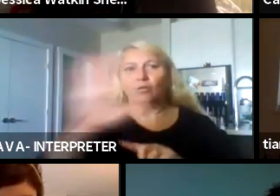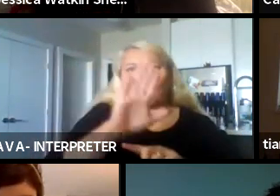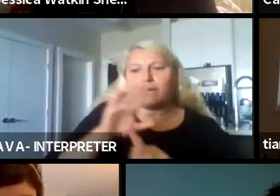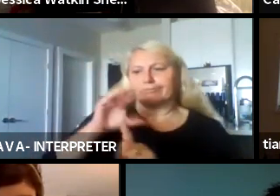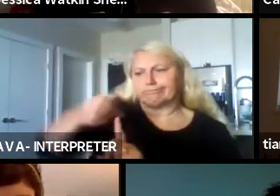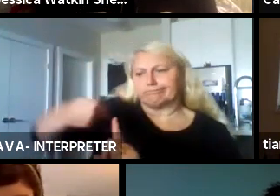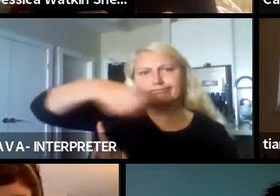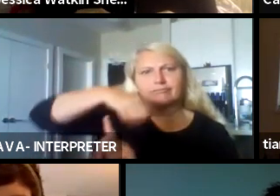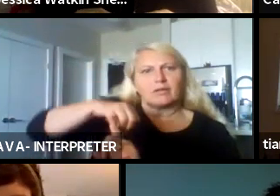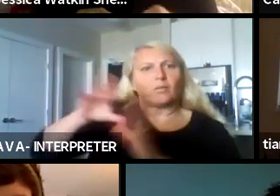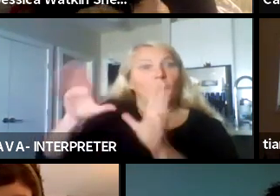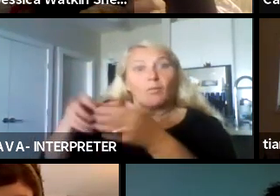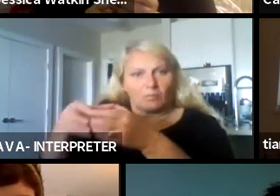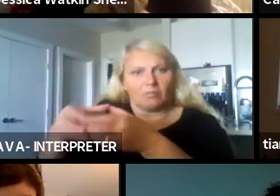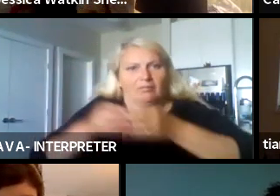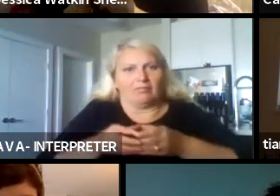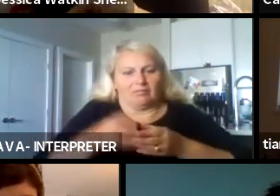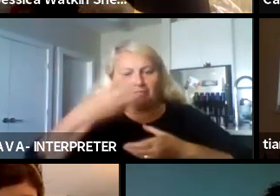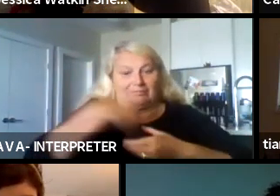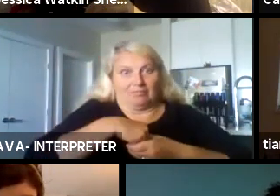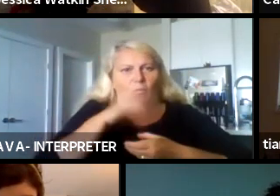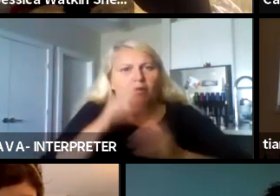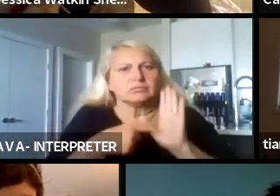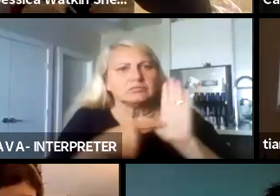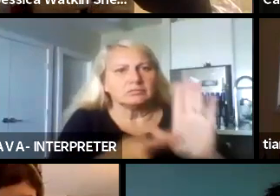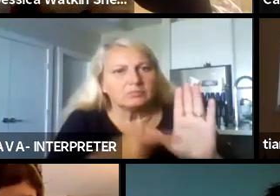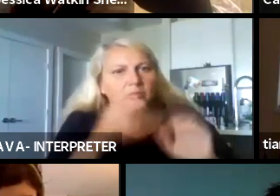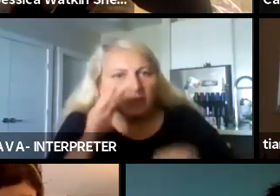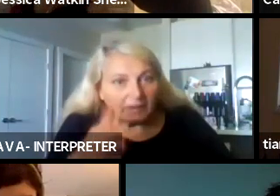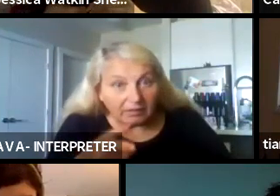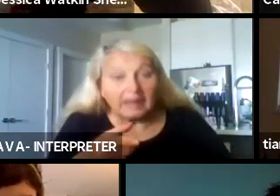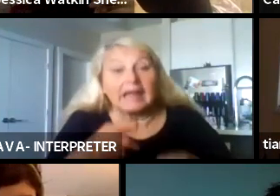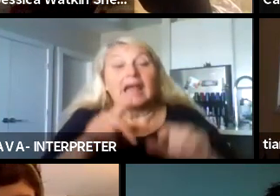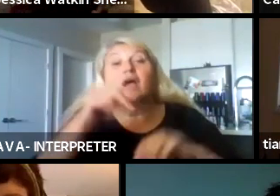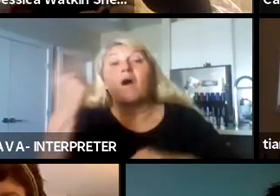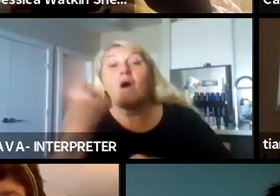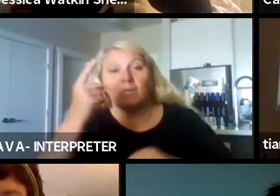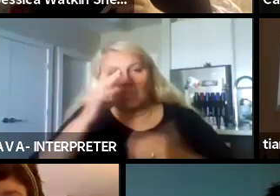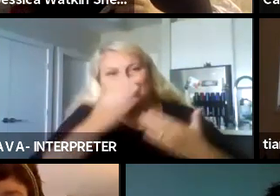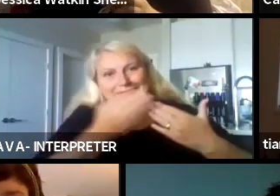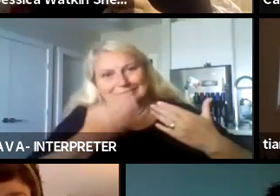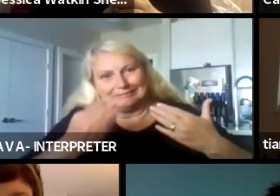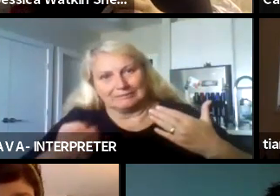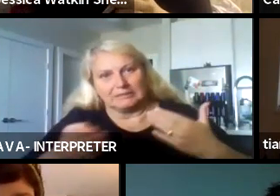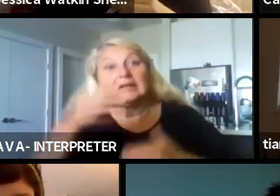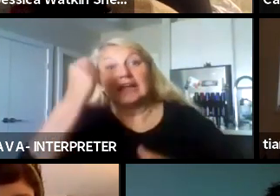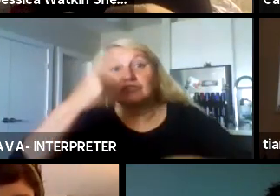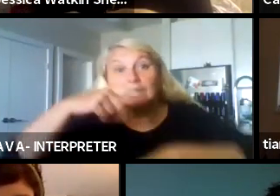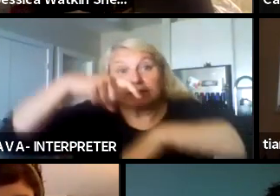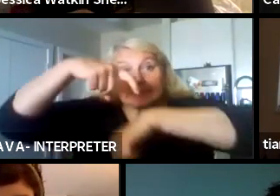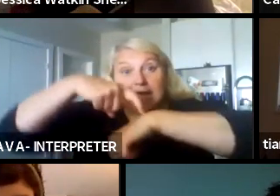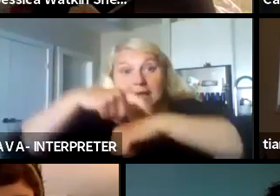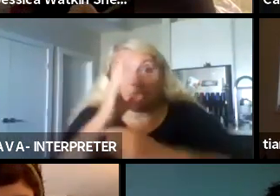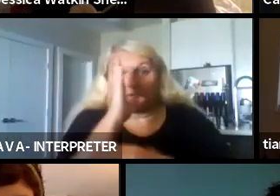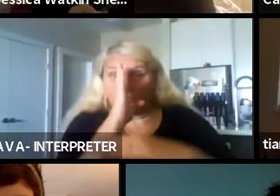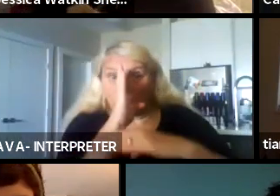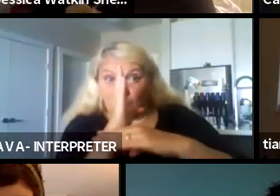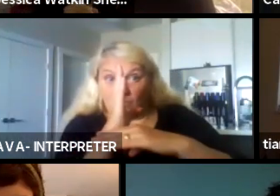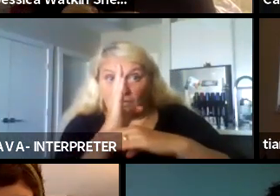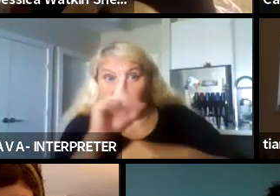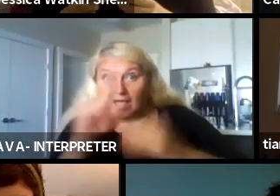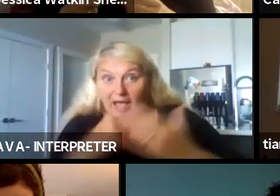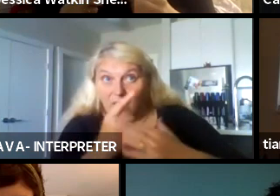in. We will always be taking 10-minute breaks upon the hour. A